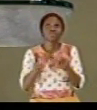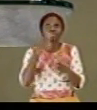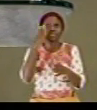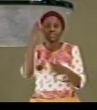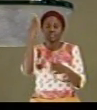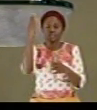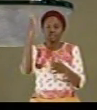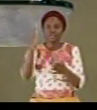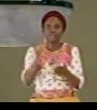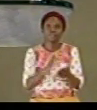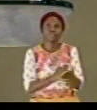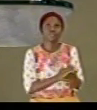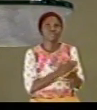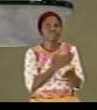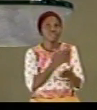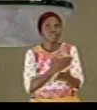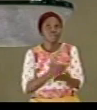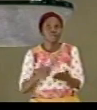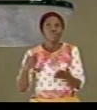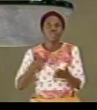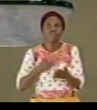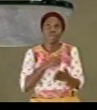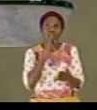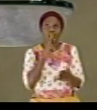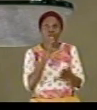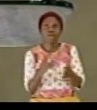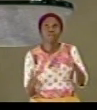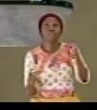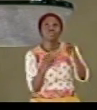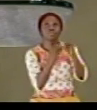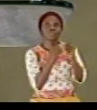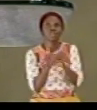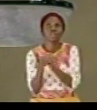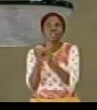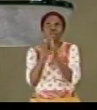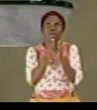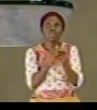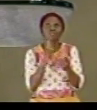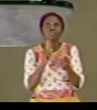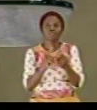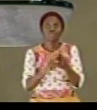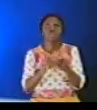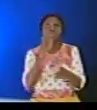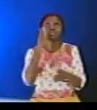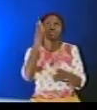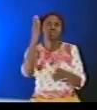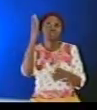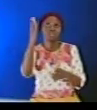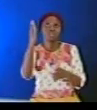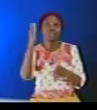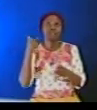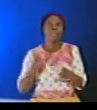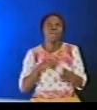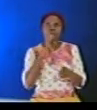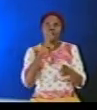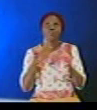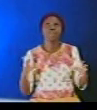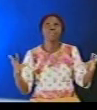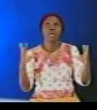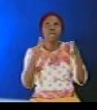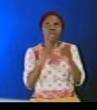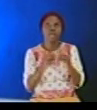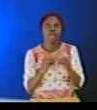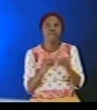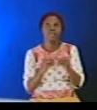unto thee, Lord, tonight. We are gathering together unto thee, oh yes.